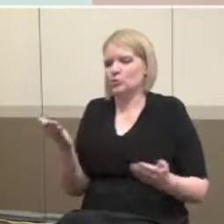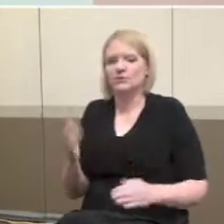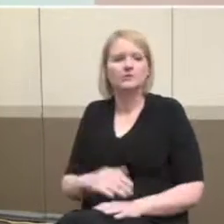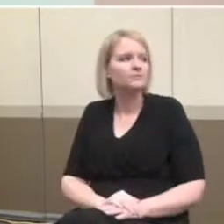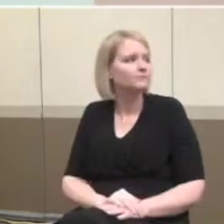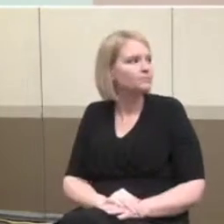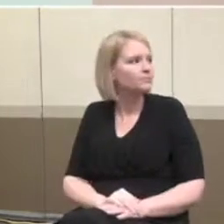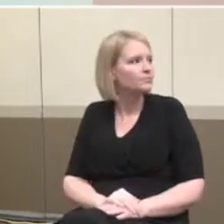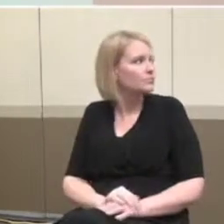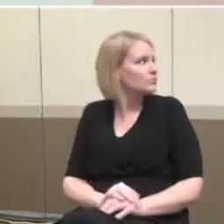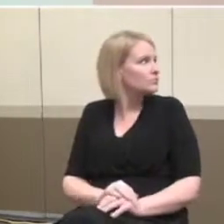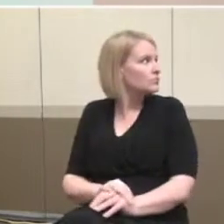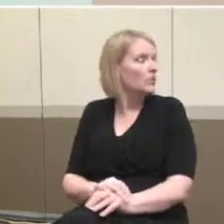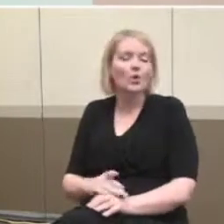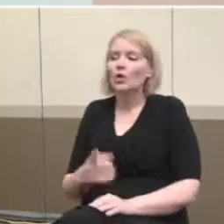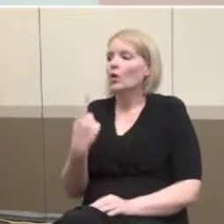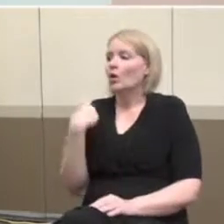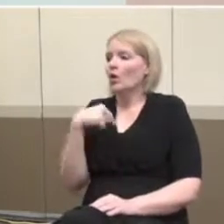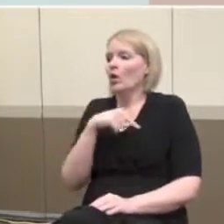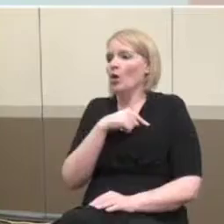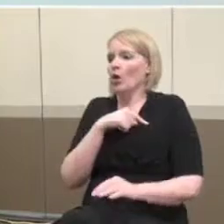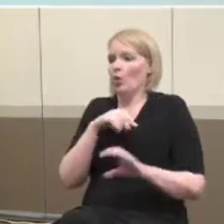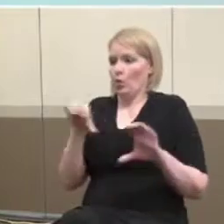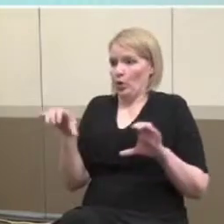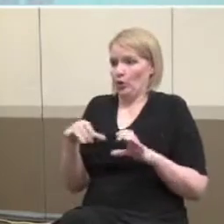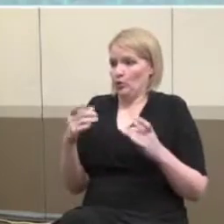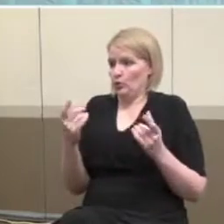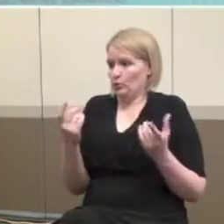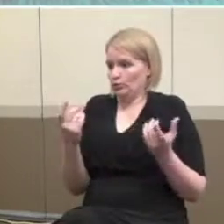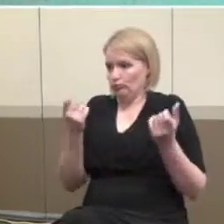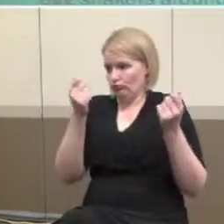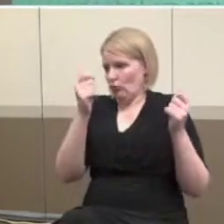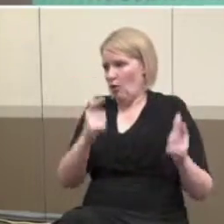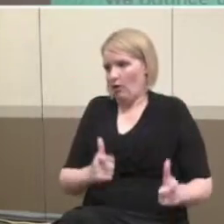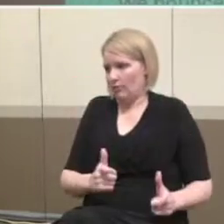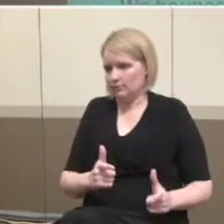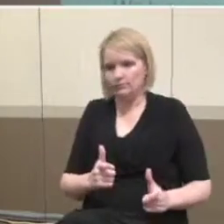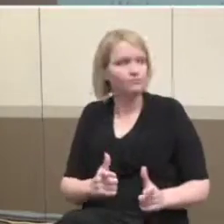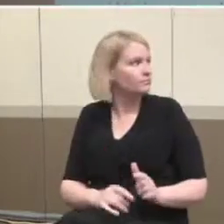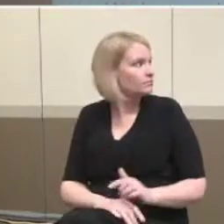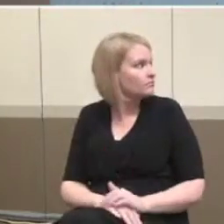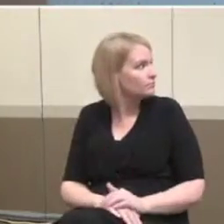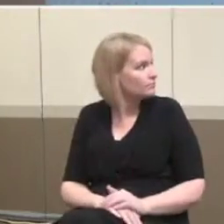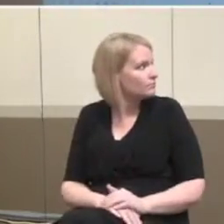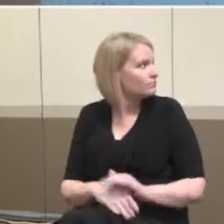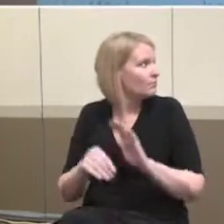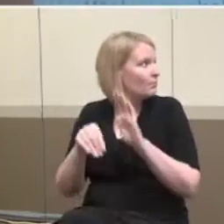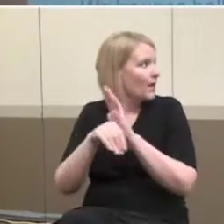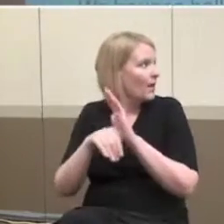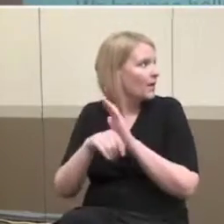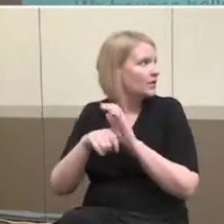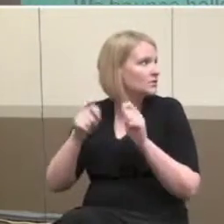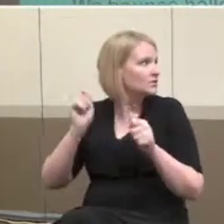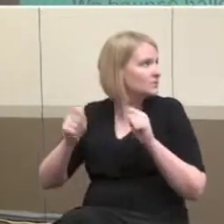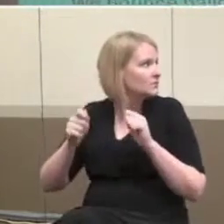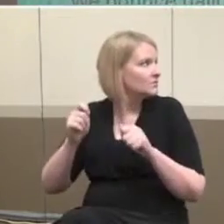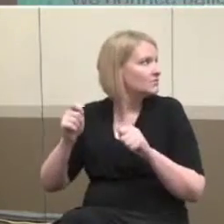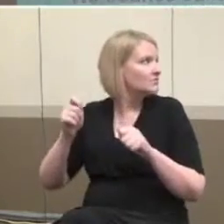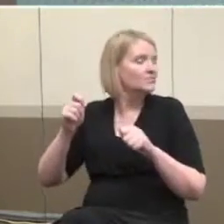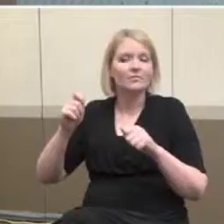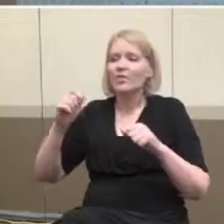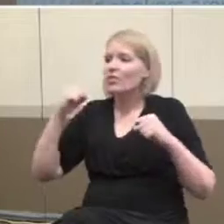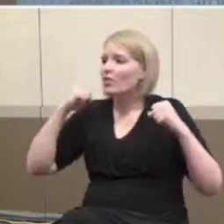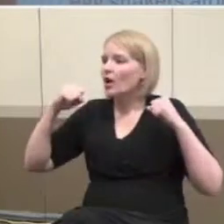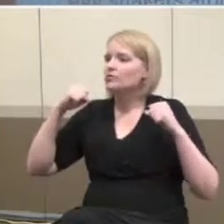do? We do all this stuff. We play drums, shakers, rattlesticks, bells, scrapers, rain sticks, thunder